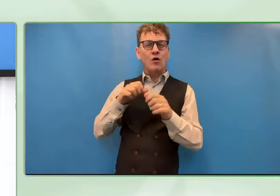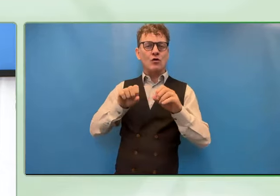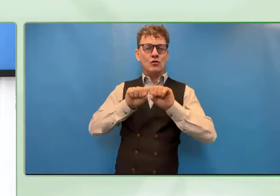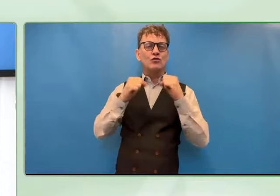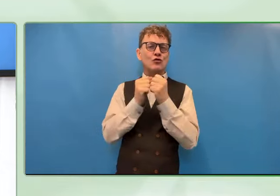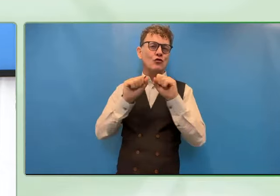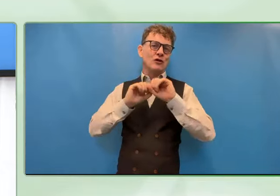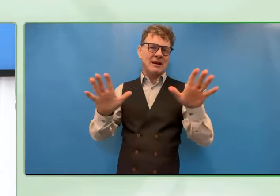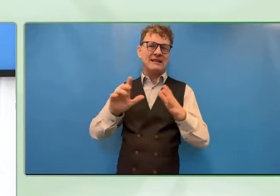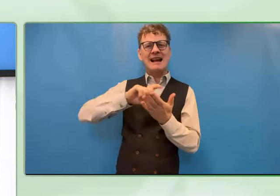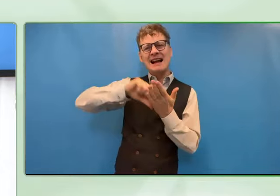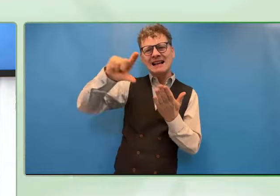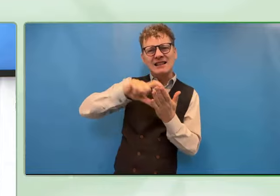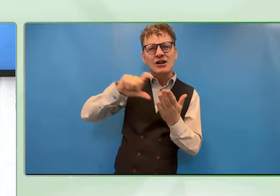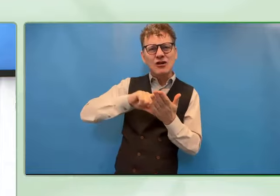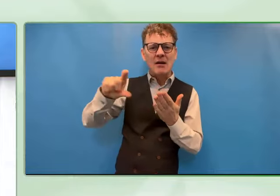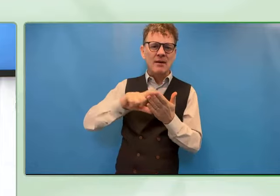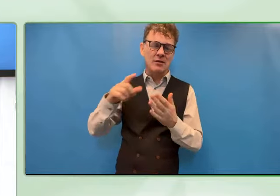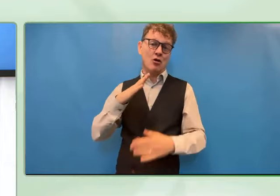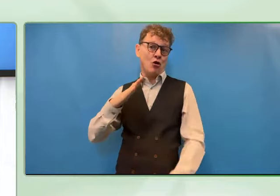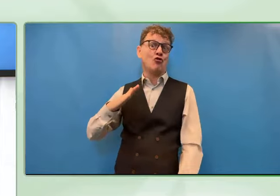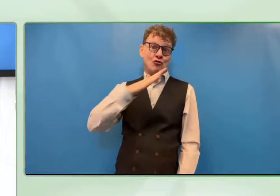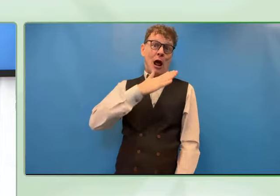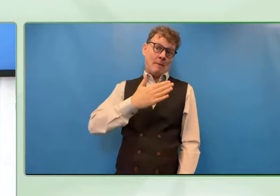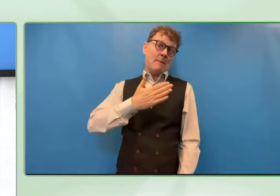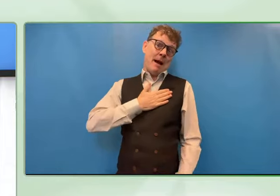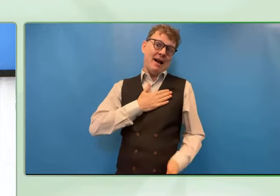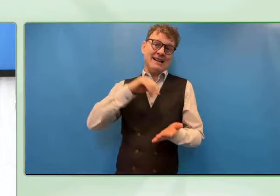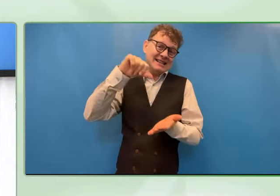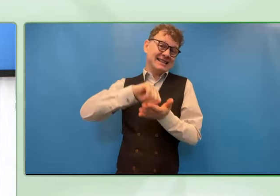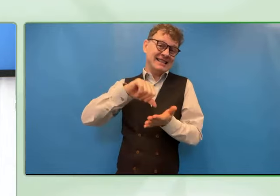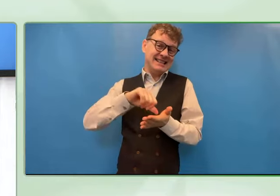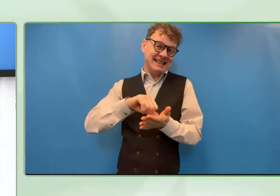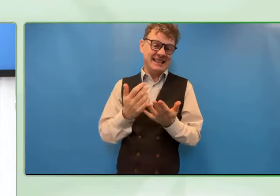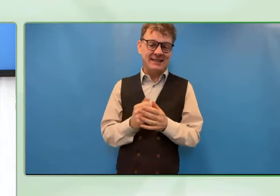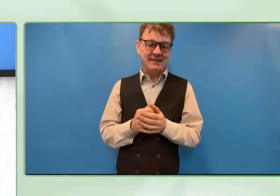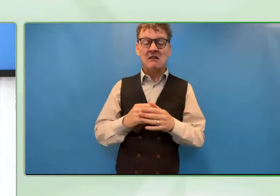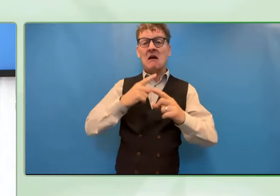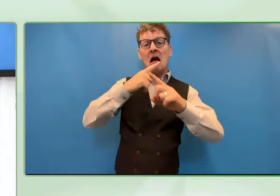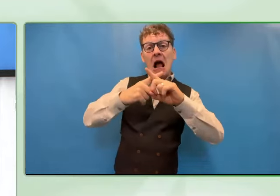our handle name is RampMyCity. If it's on X, or Twitter, as